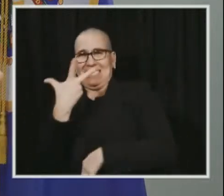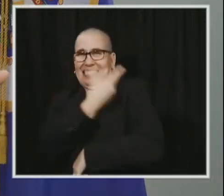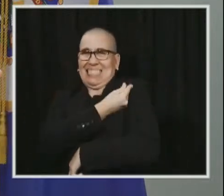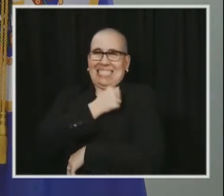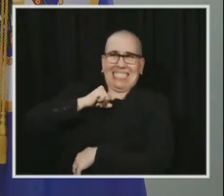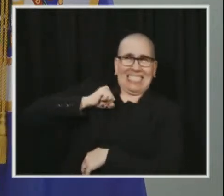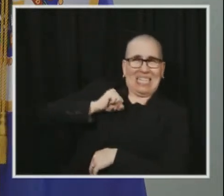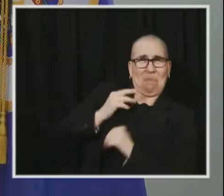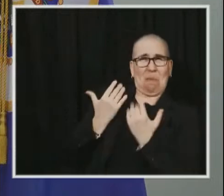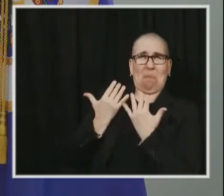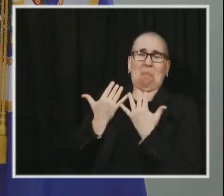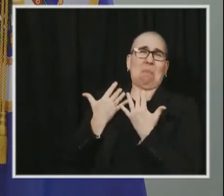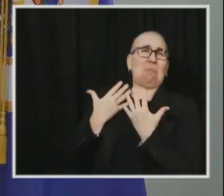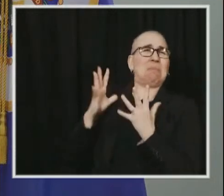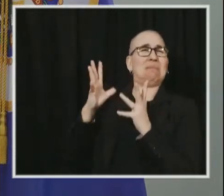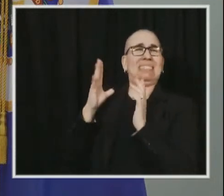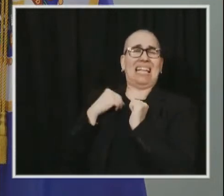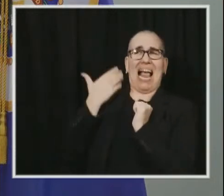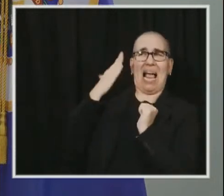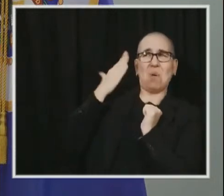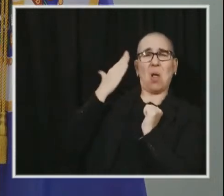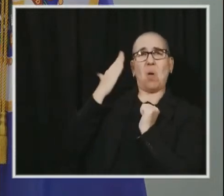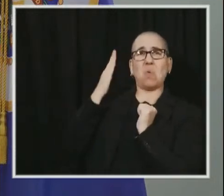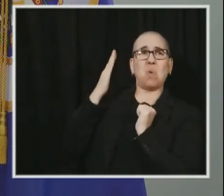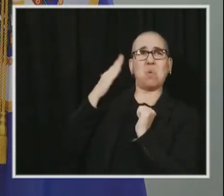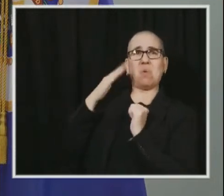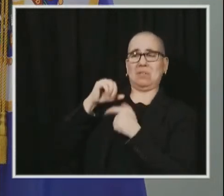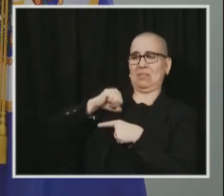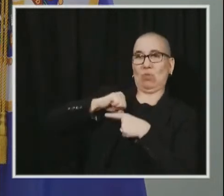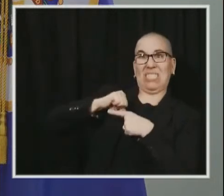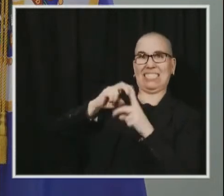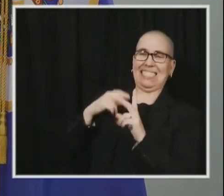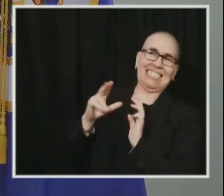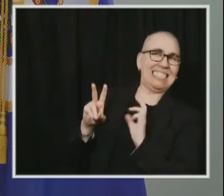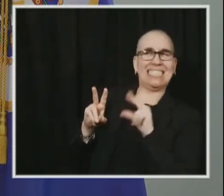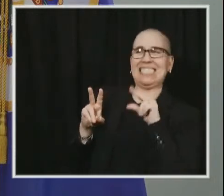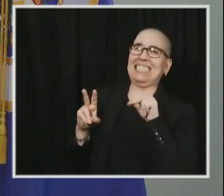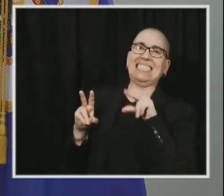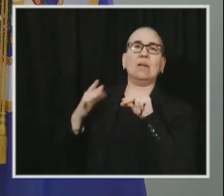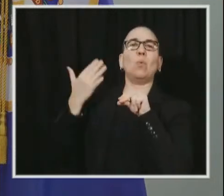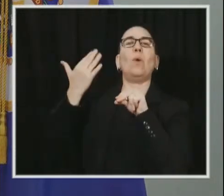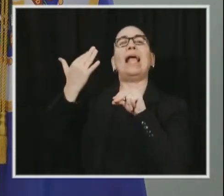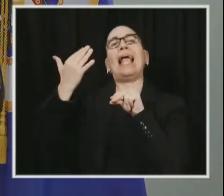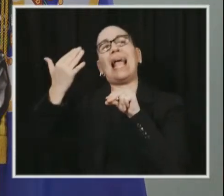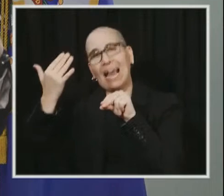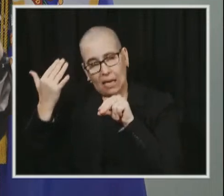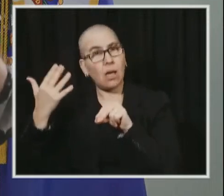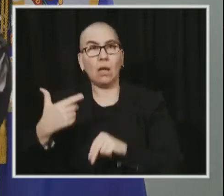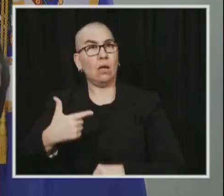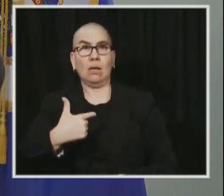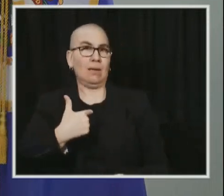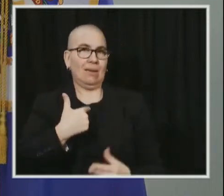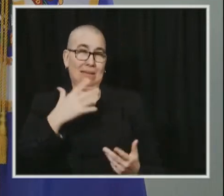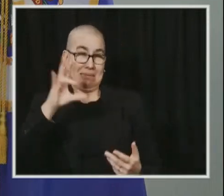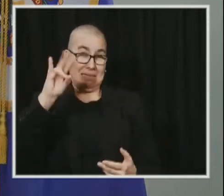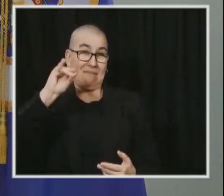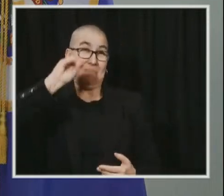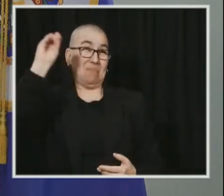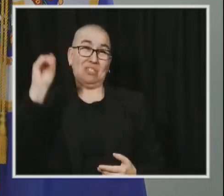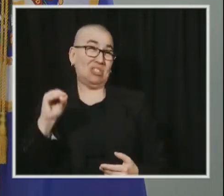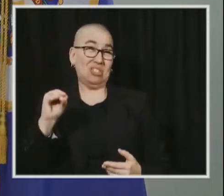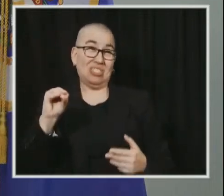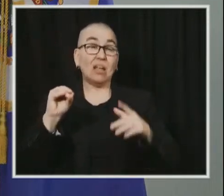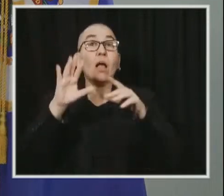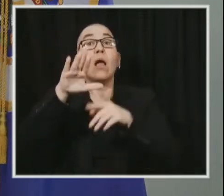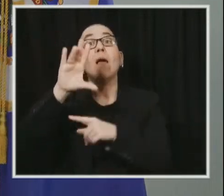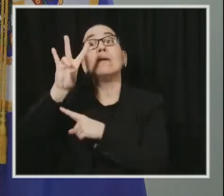There's always a hesitancy. The idea of vaccinating, we've never vaccinated 70% of people for the flu, but that's the goal we need to